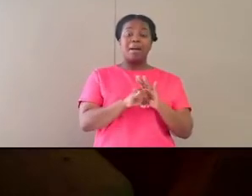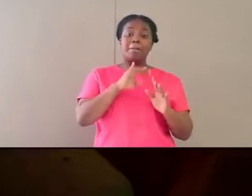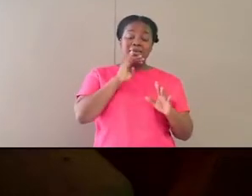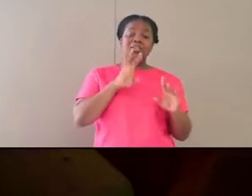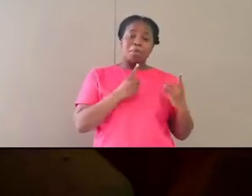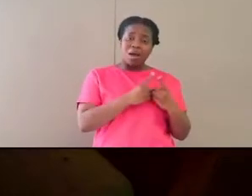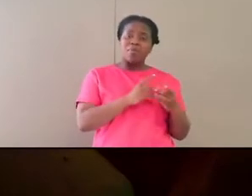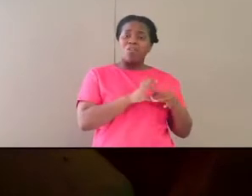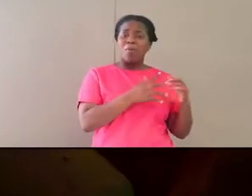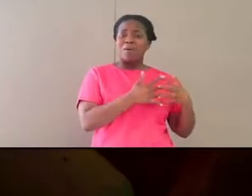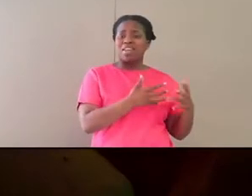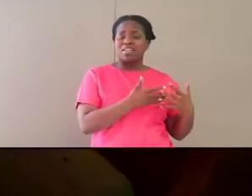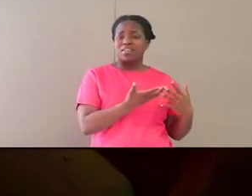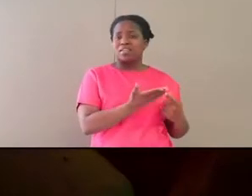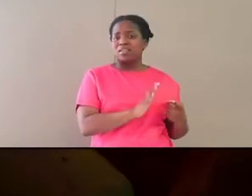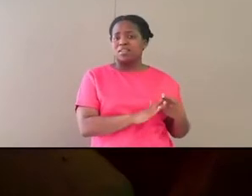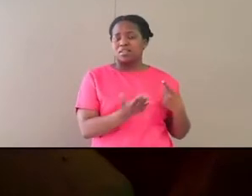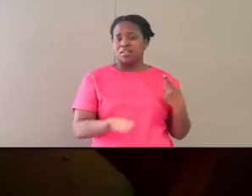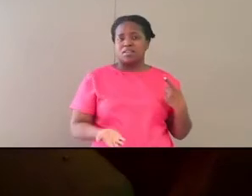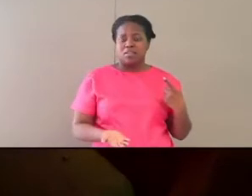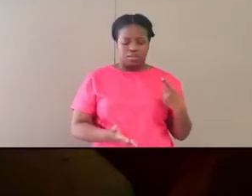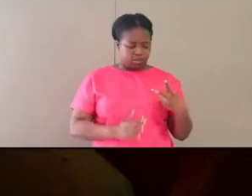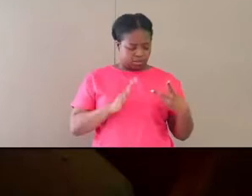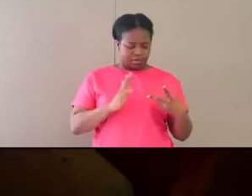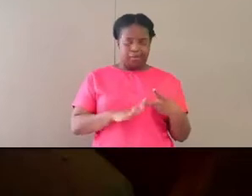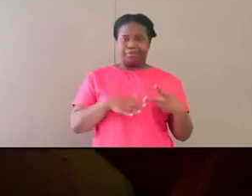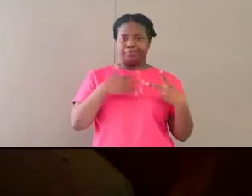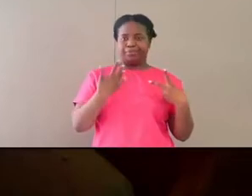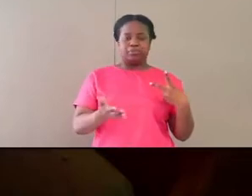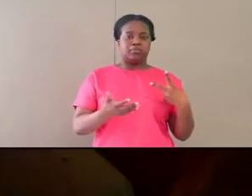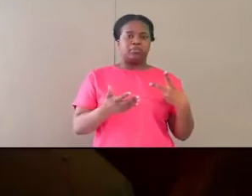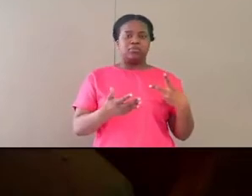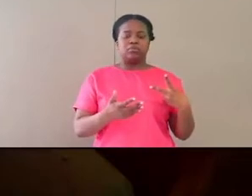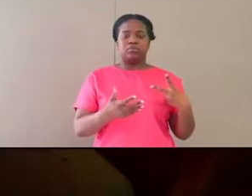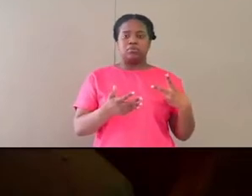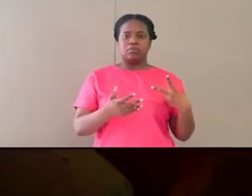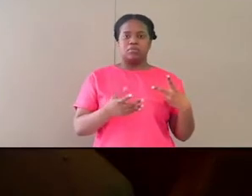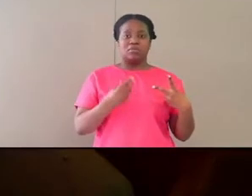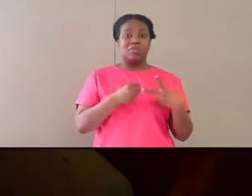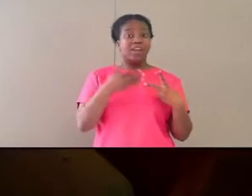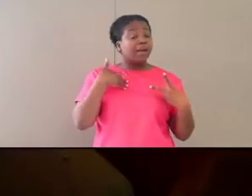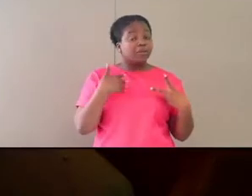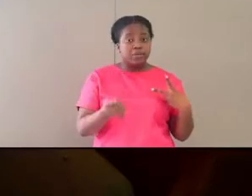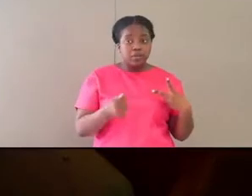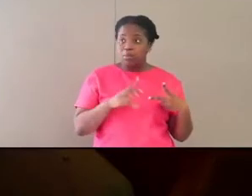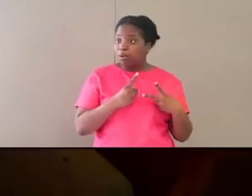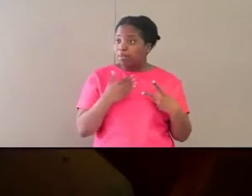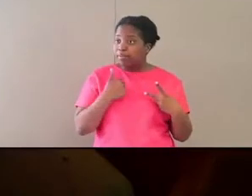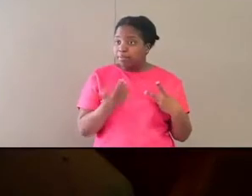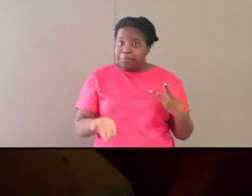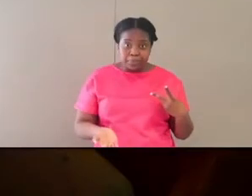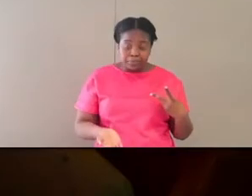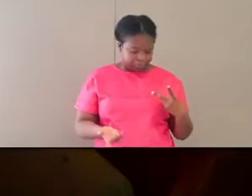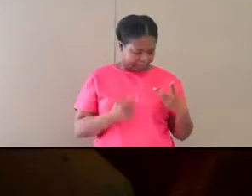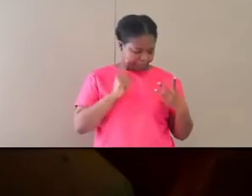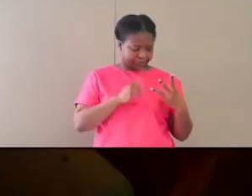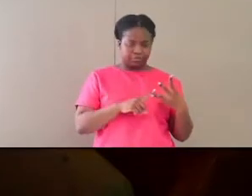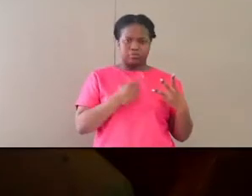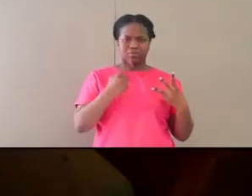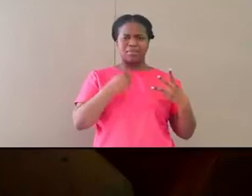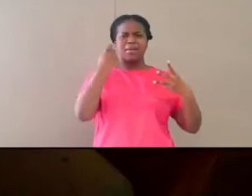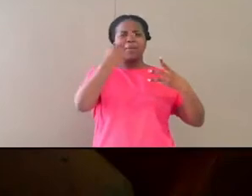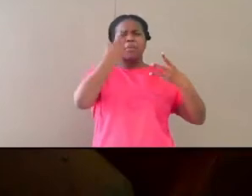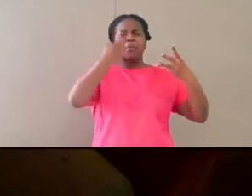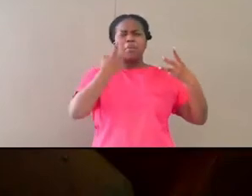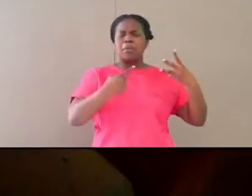like your documentation. It speaks to issues that directly taps on health. And it speaks, yes,